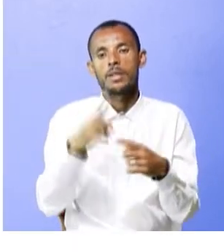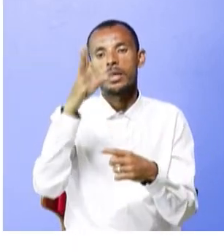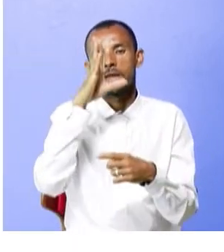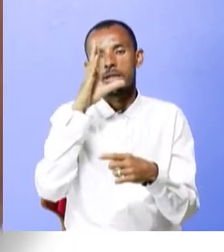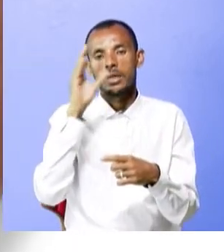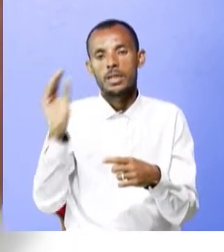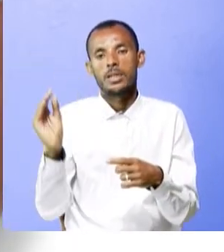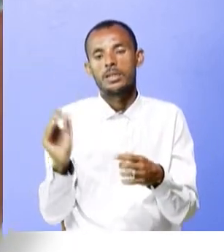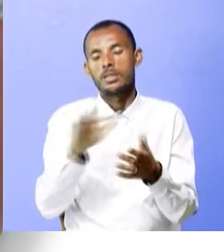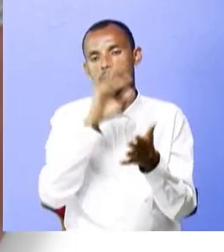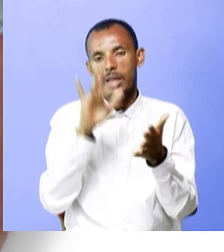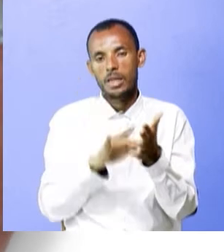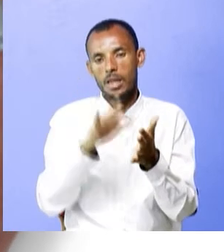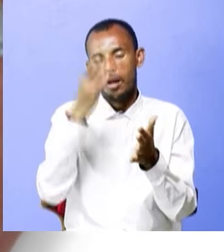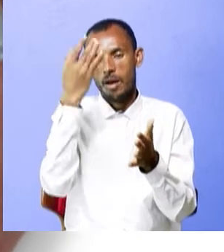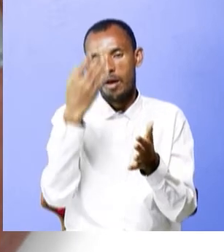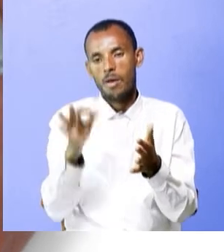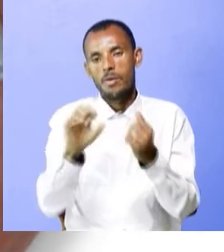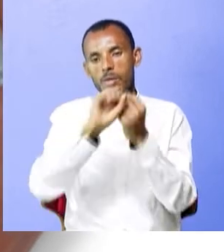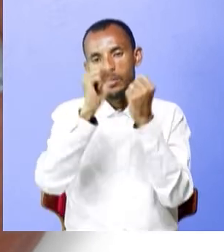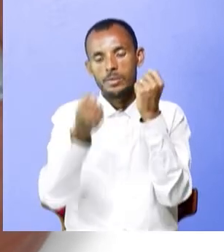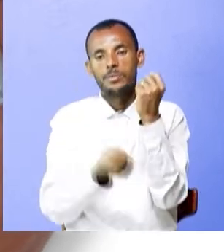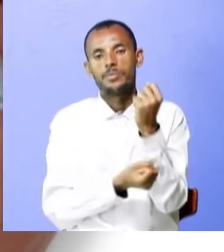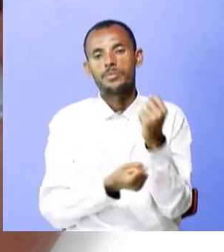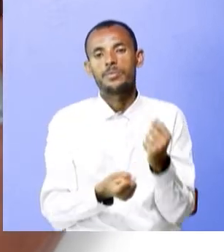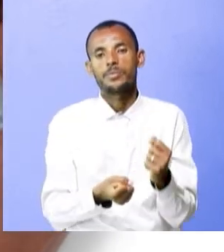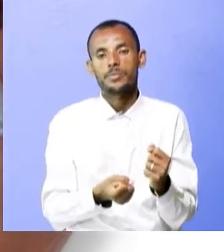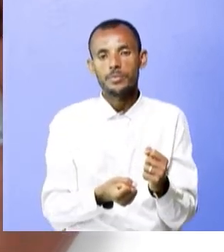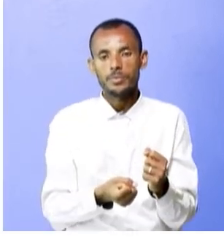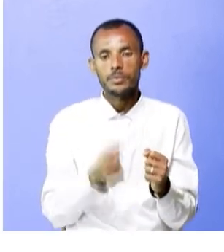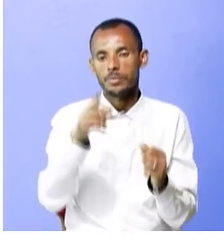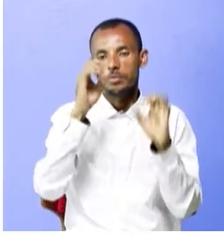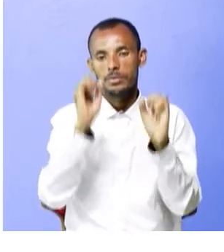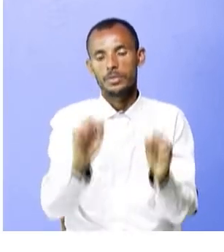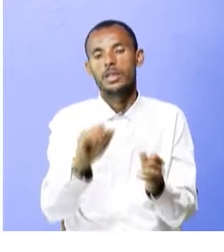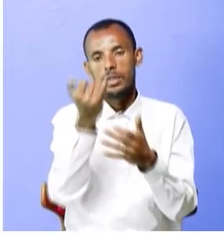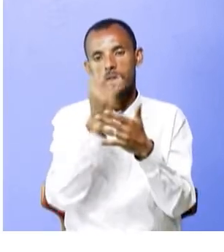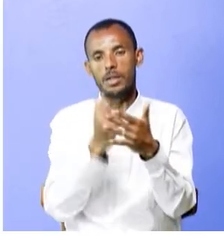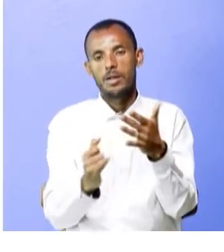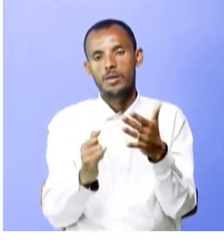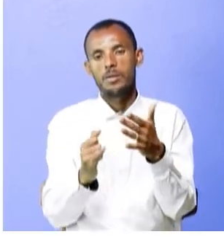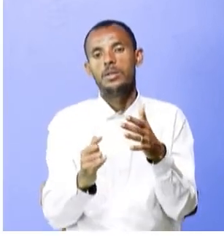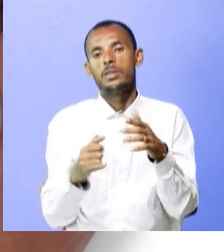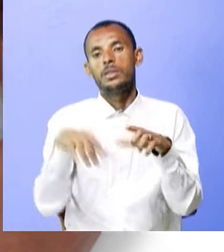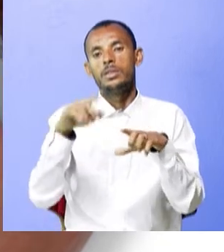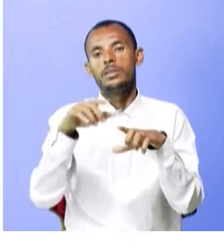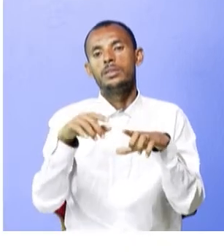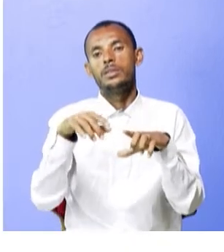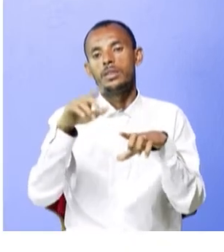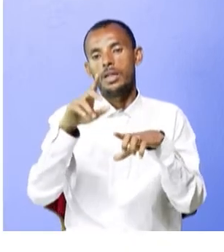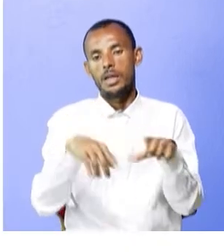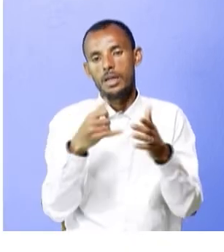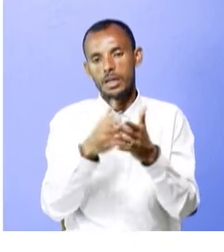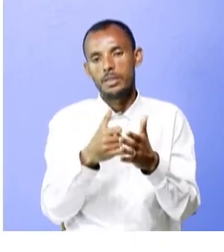and the center of the base. Okay, you can construct like this. Okay, it should